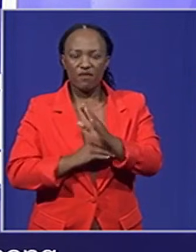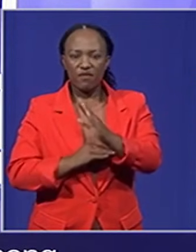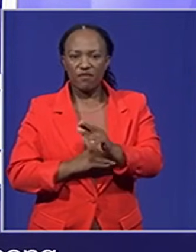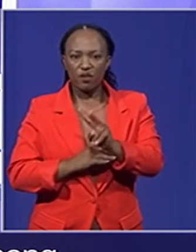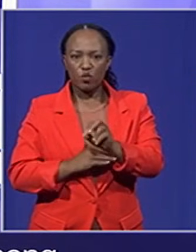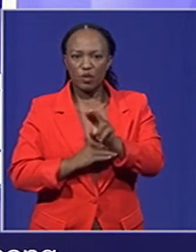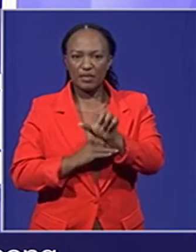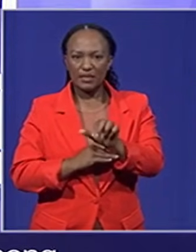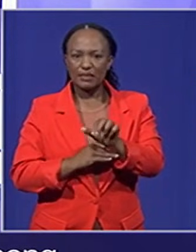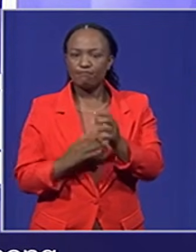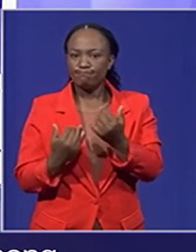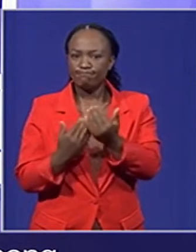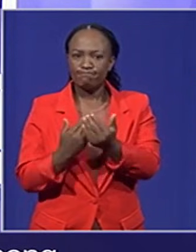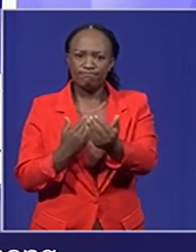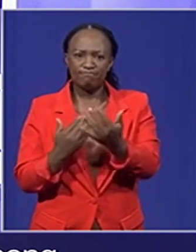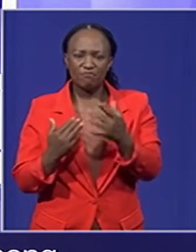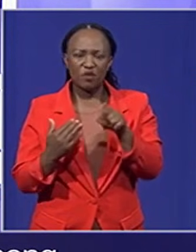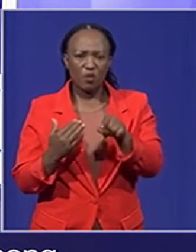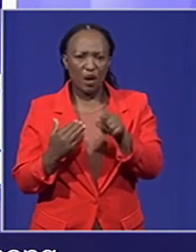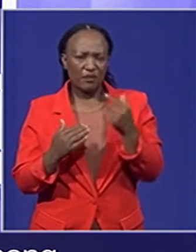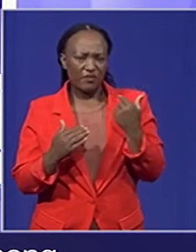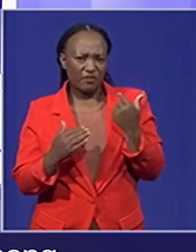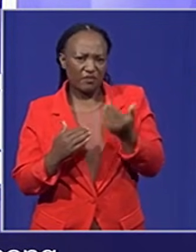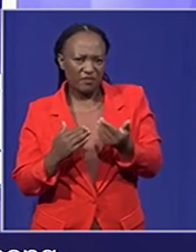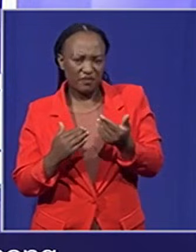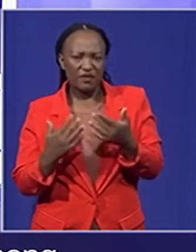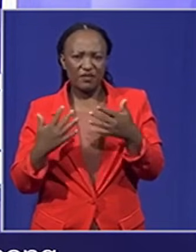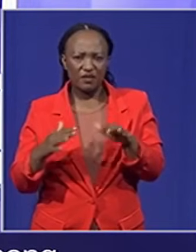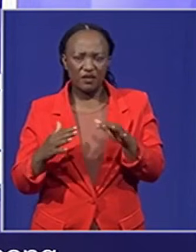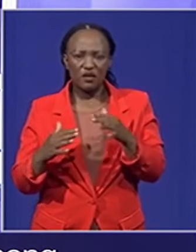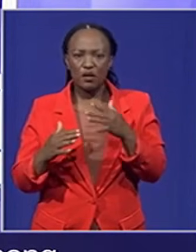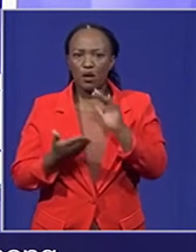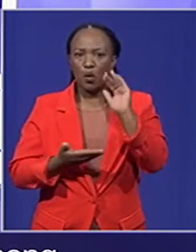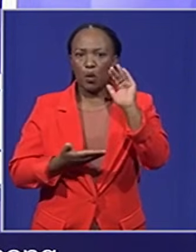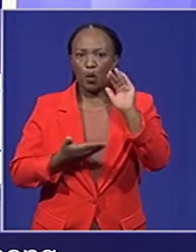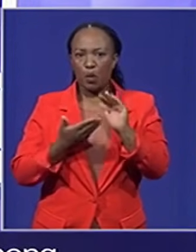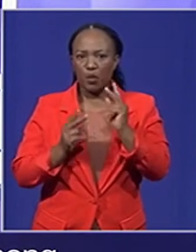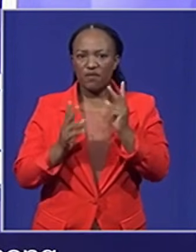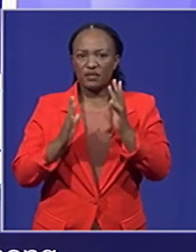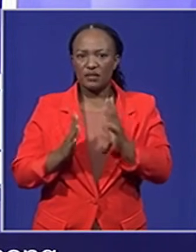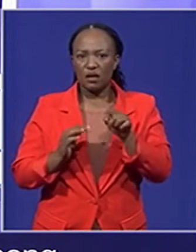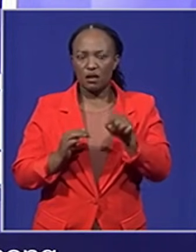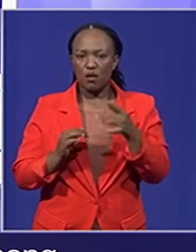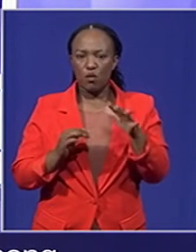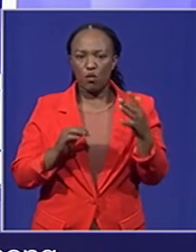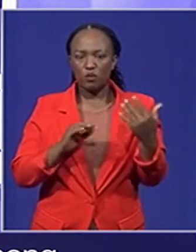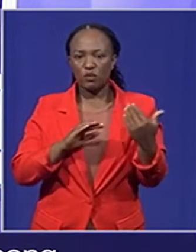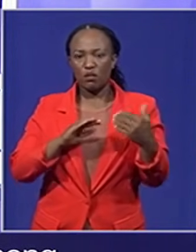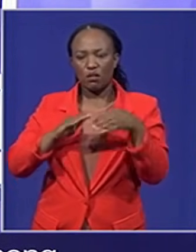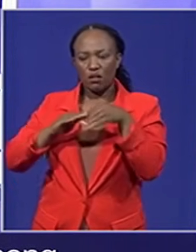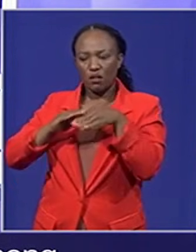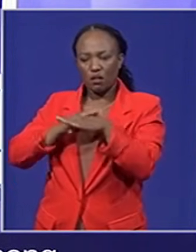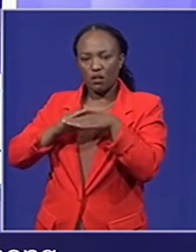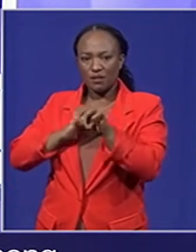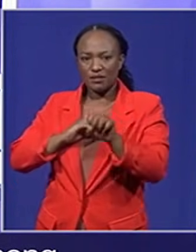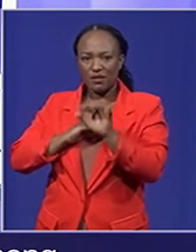le 2026 ya masolo a sehleng seo. Ba kgonthišitše phokotšego ya baeti bao ba bego ba nyaka go tsena ka Afrika Borwa ka